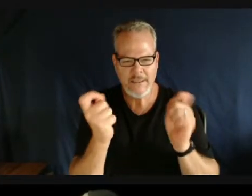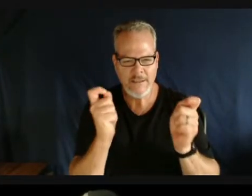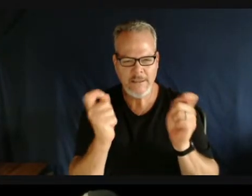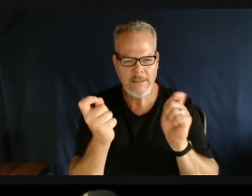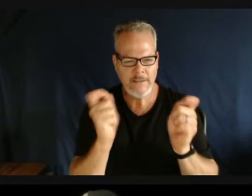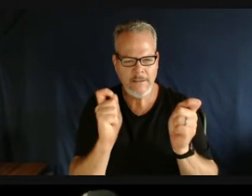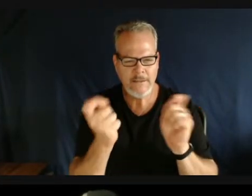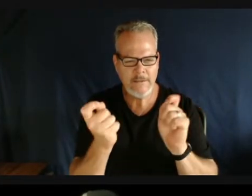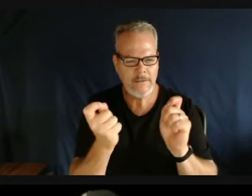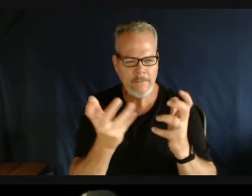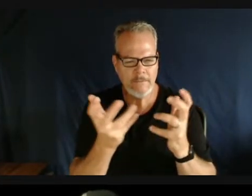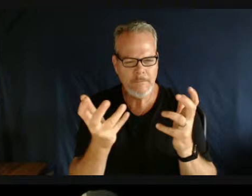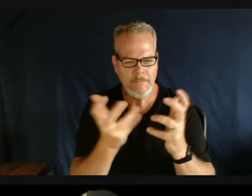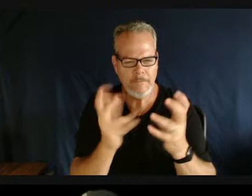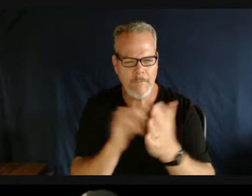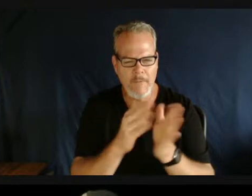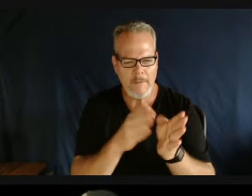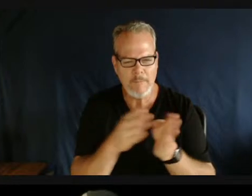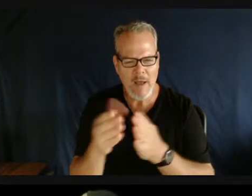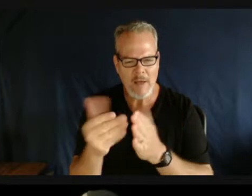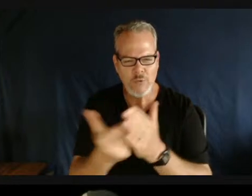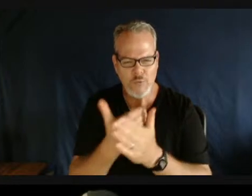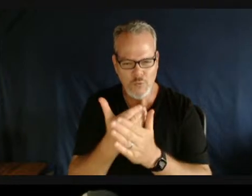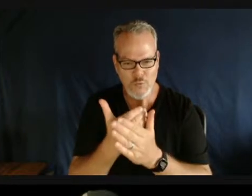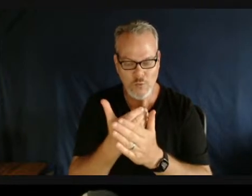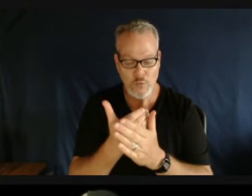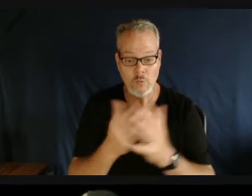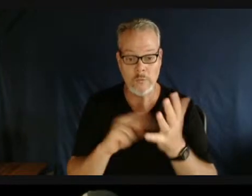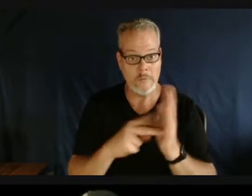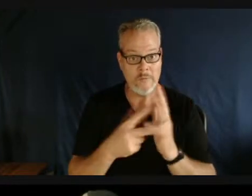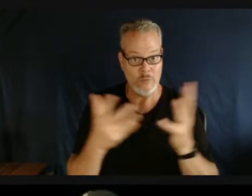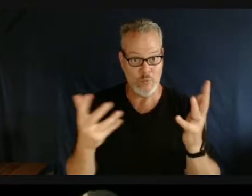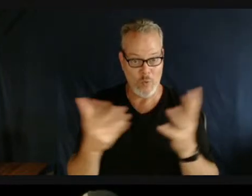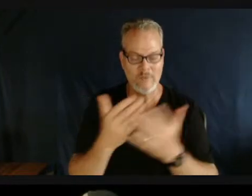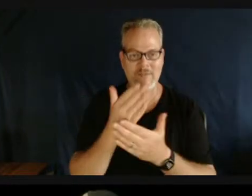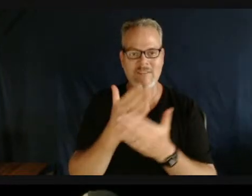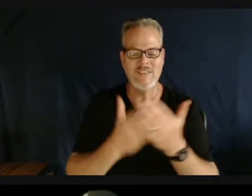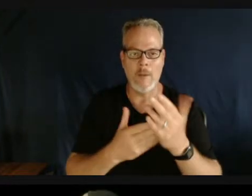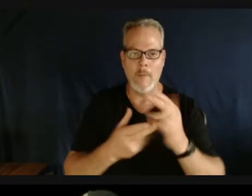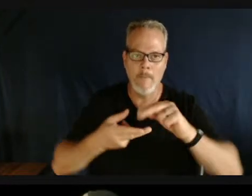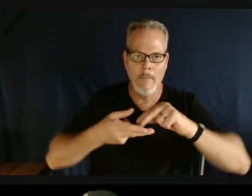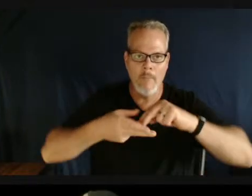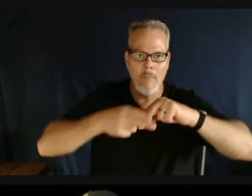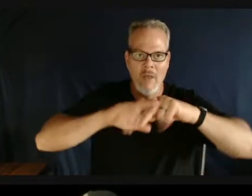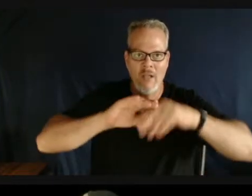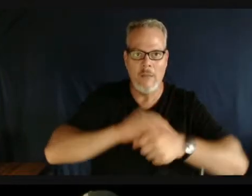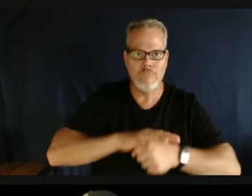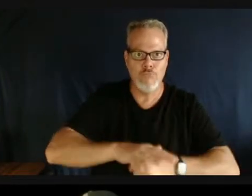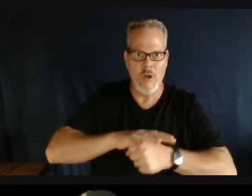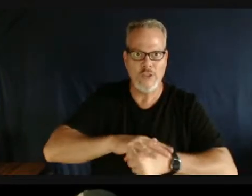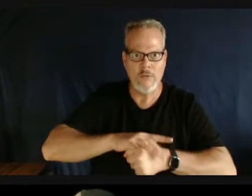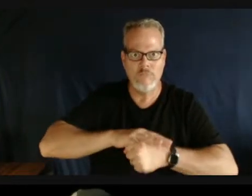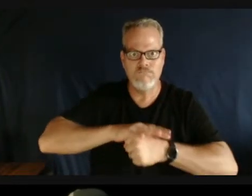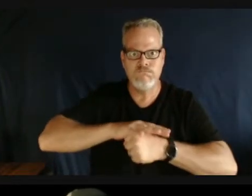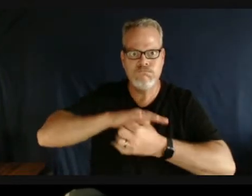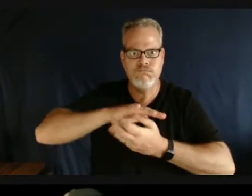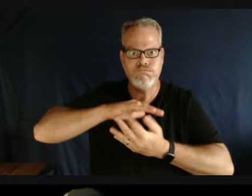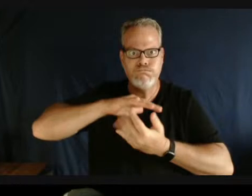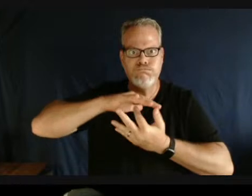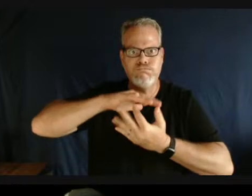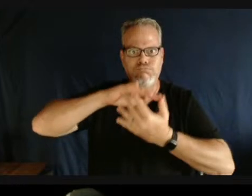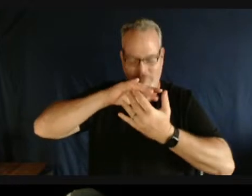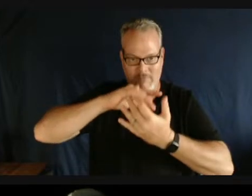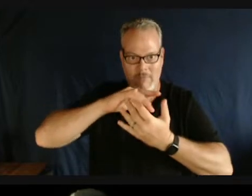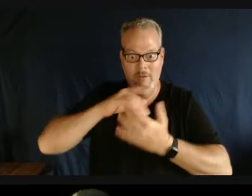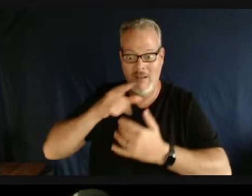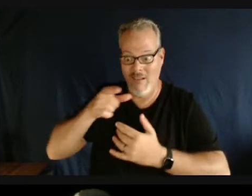5. Right? So likely it was some buildup of pressure to erupt like we had before, but then now we have some pathway that's allowing